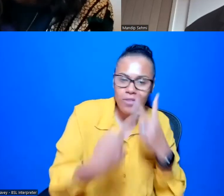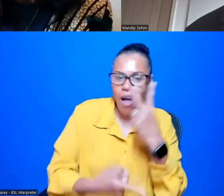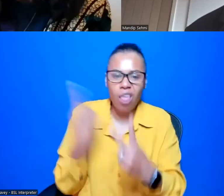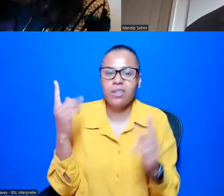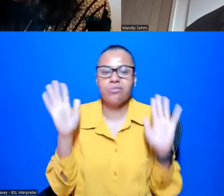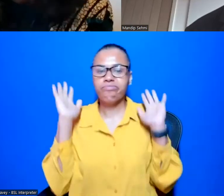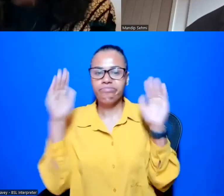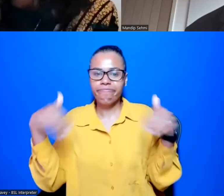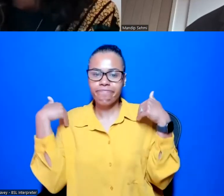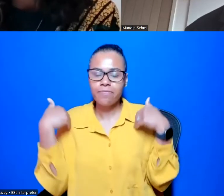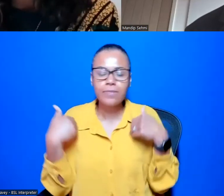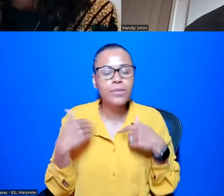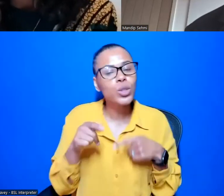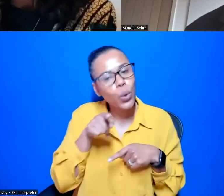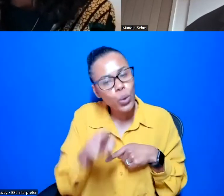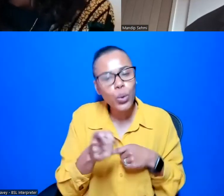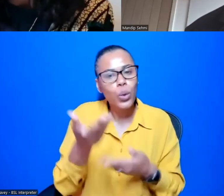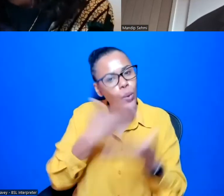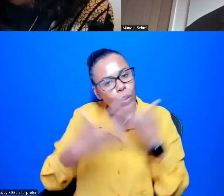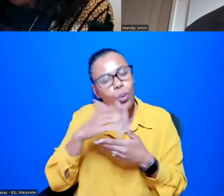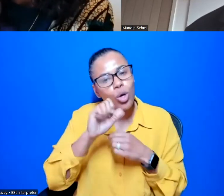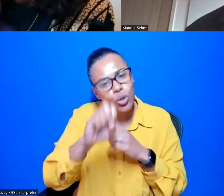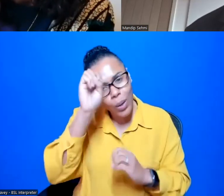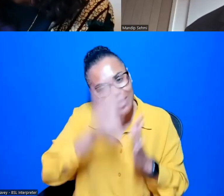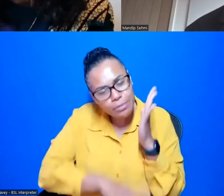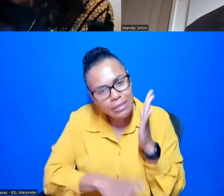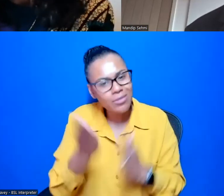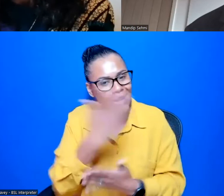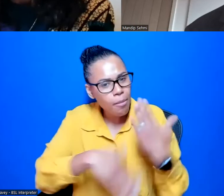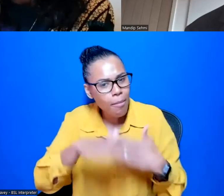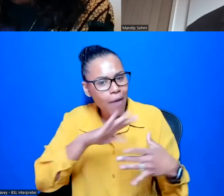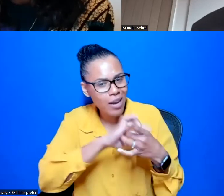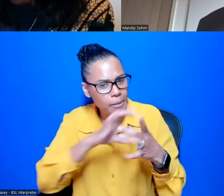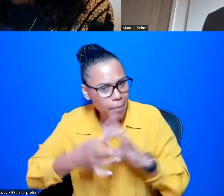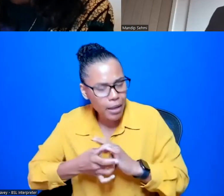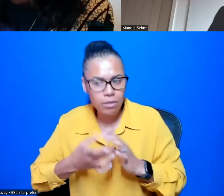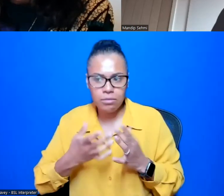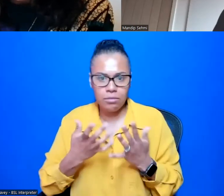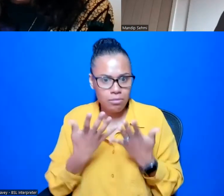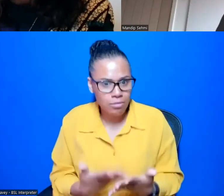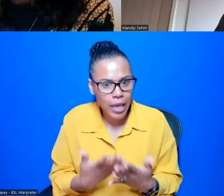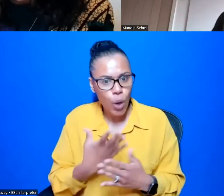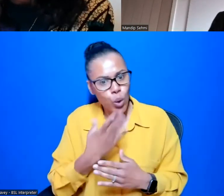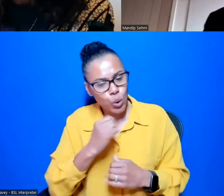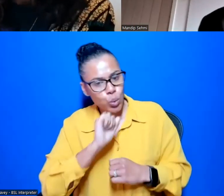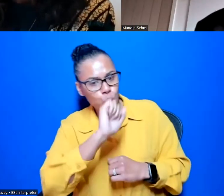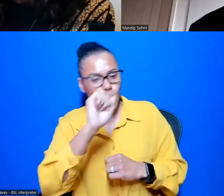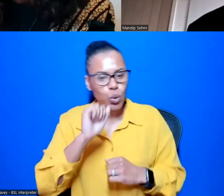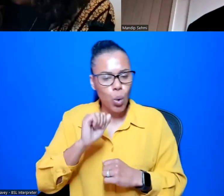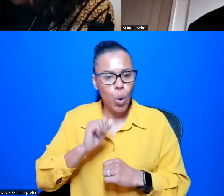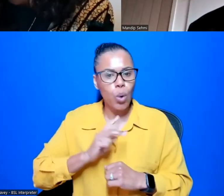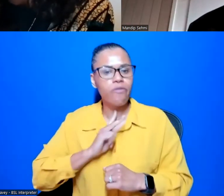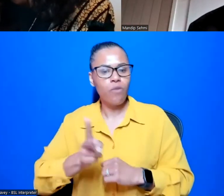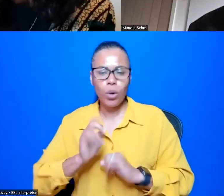and with all of your experience as a Paralympian and now, really trying to use your voice in a different way, how do